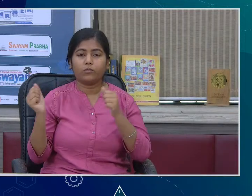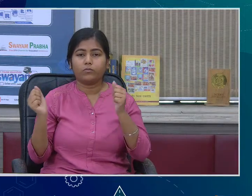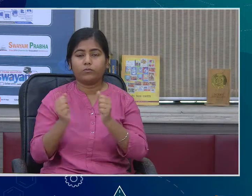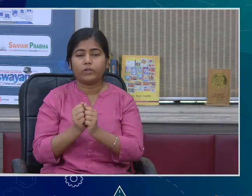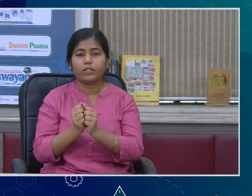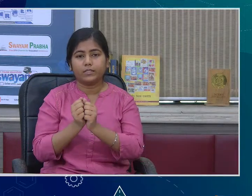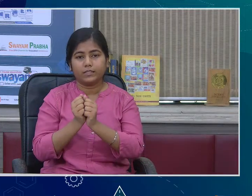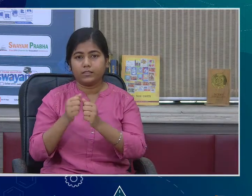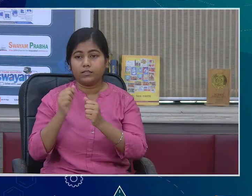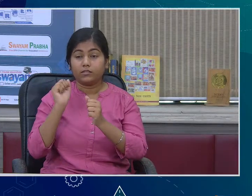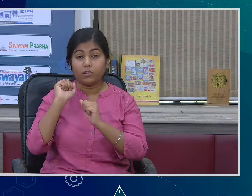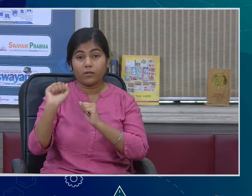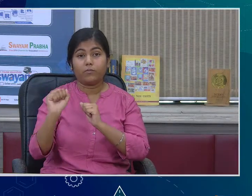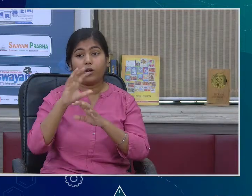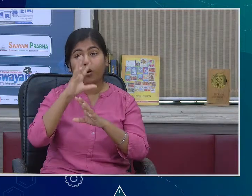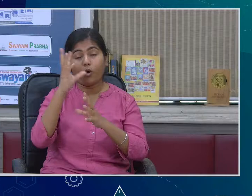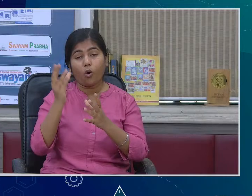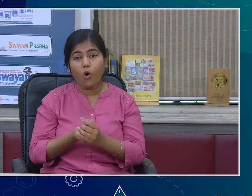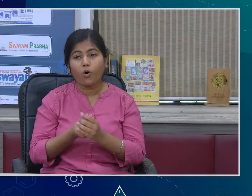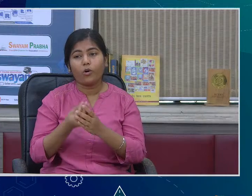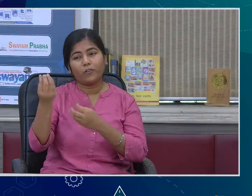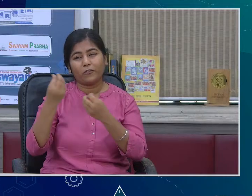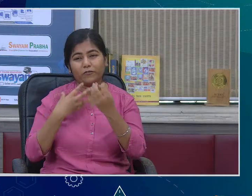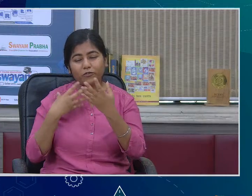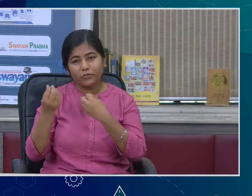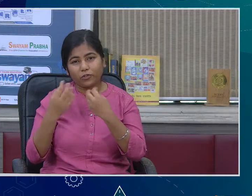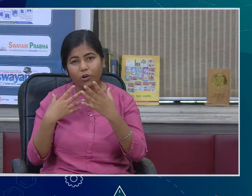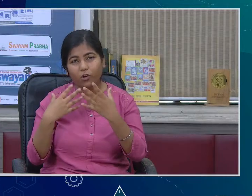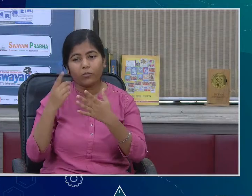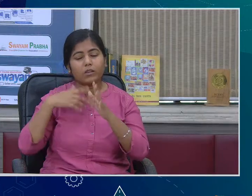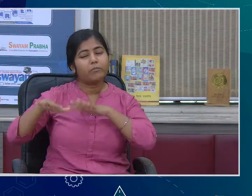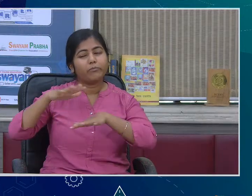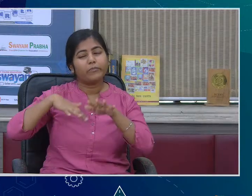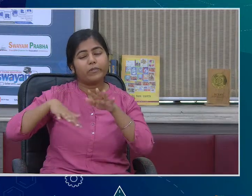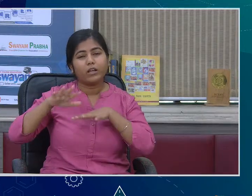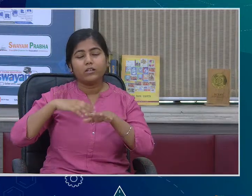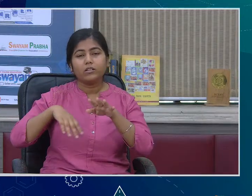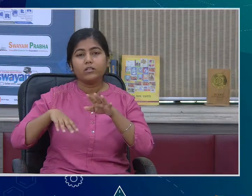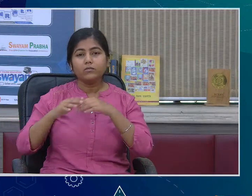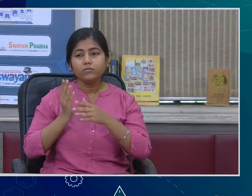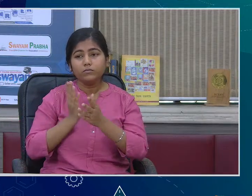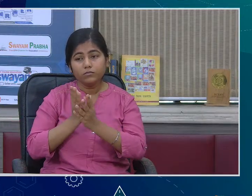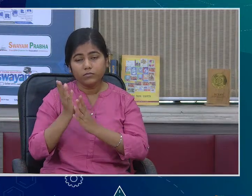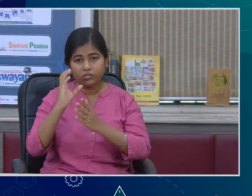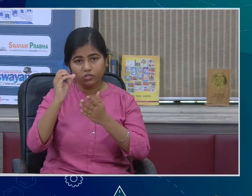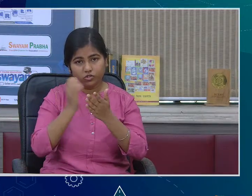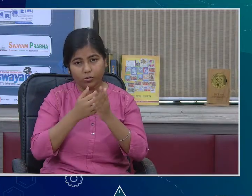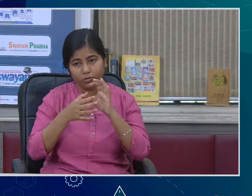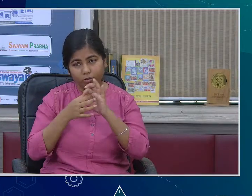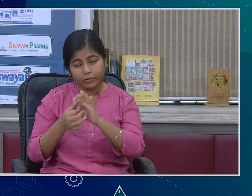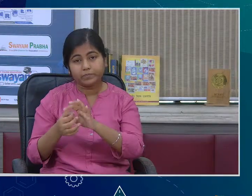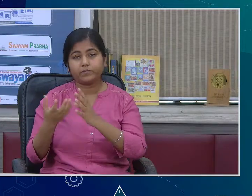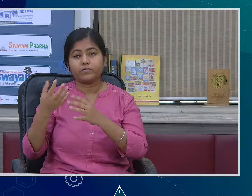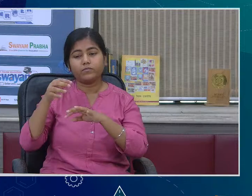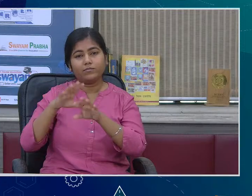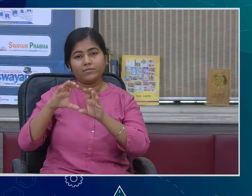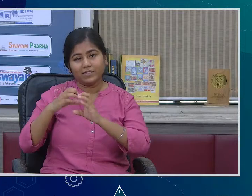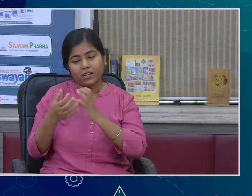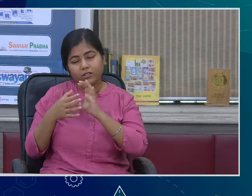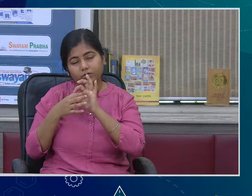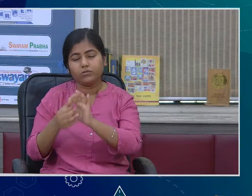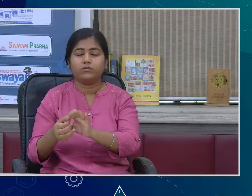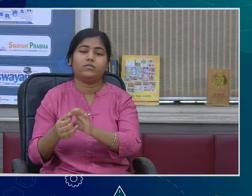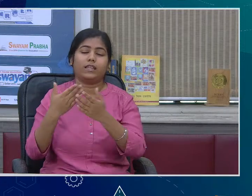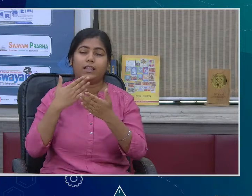us, for sharing all the information you had regarding the chapter, regarding the inclusive classroom, and a lot